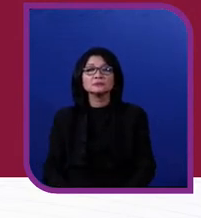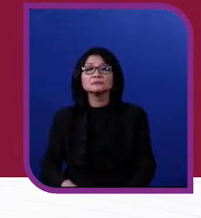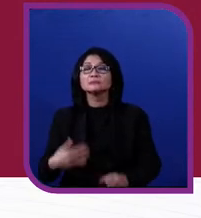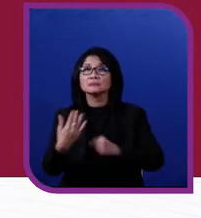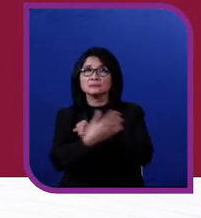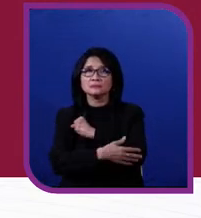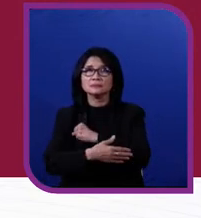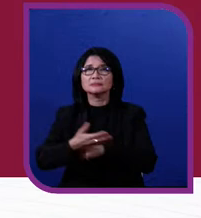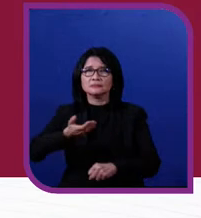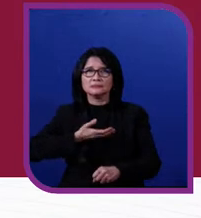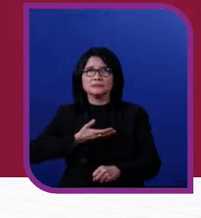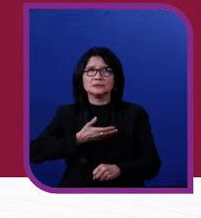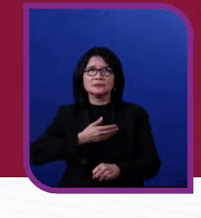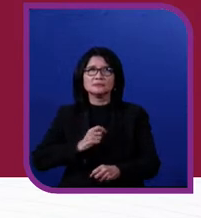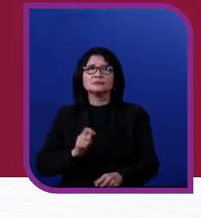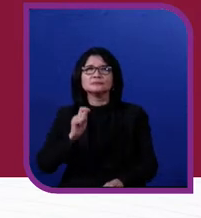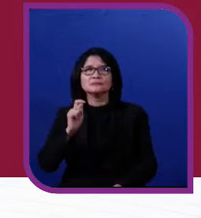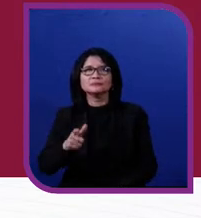De